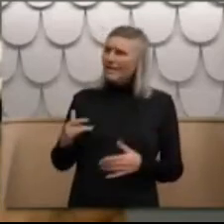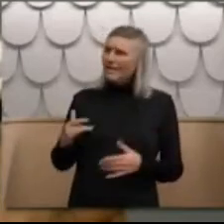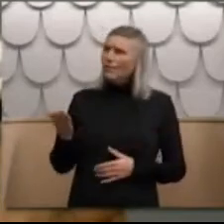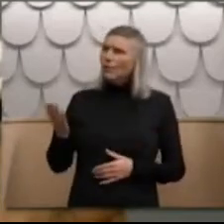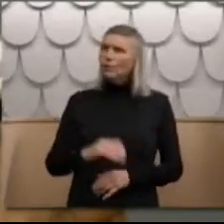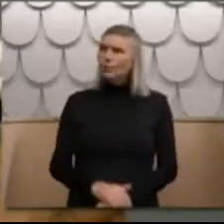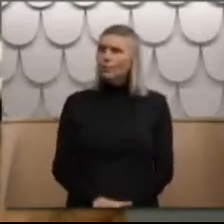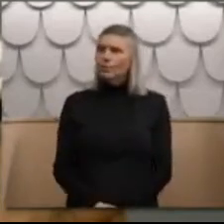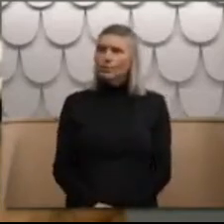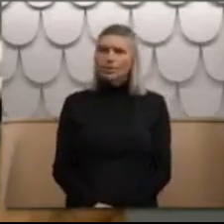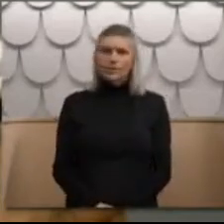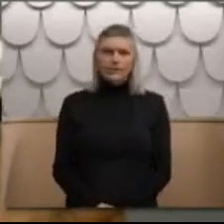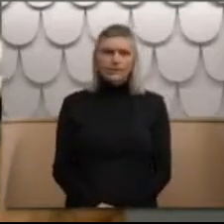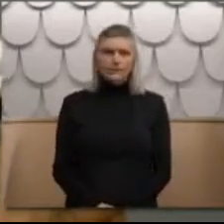Donald?